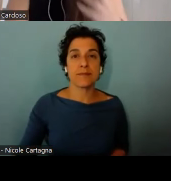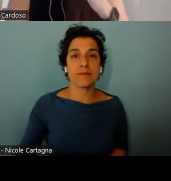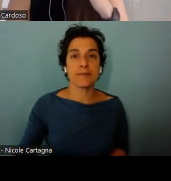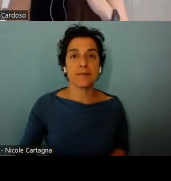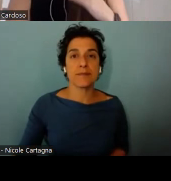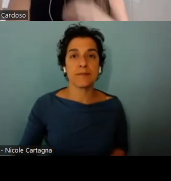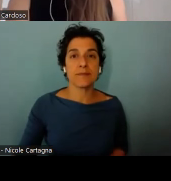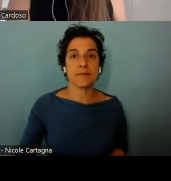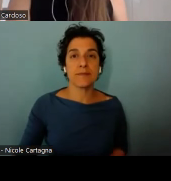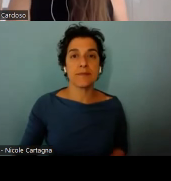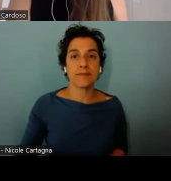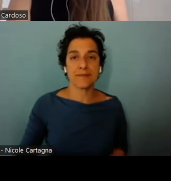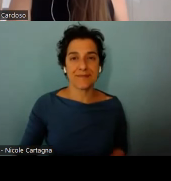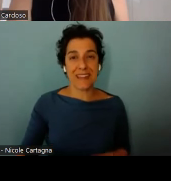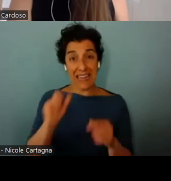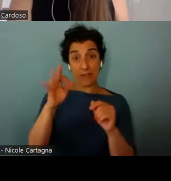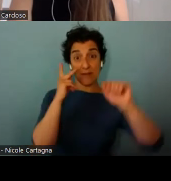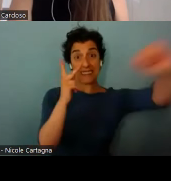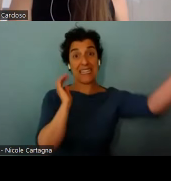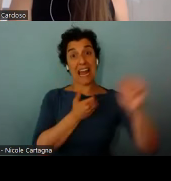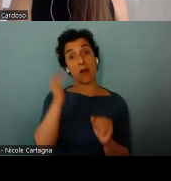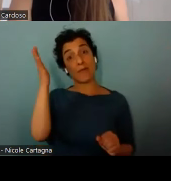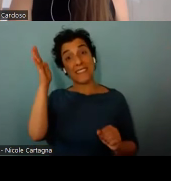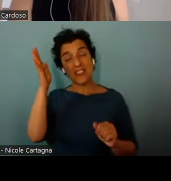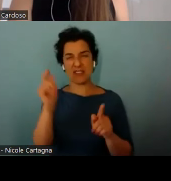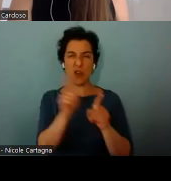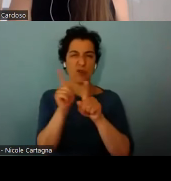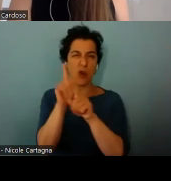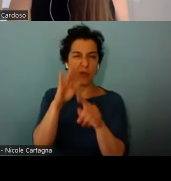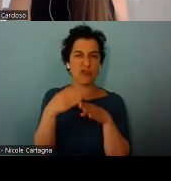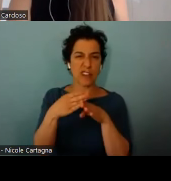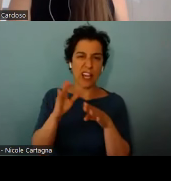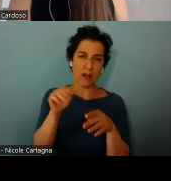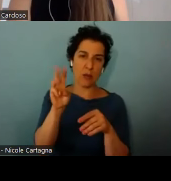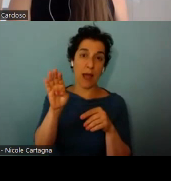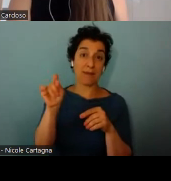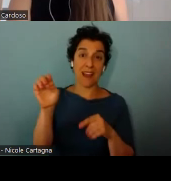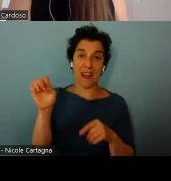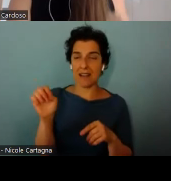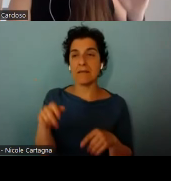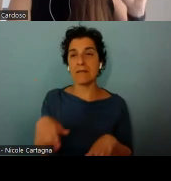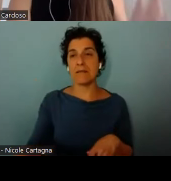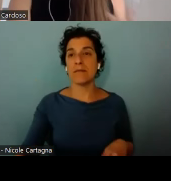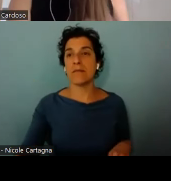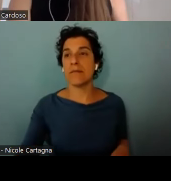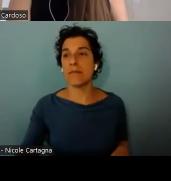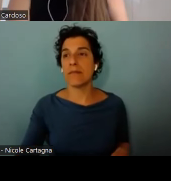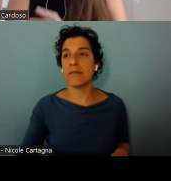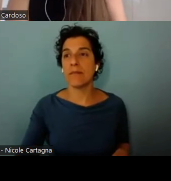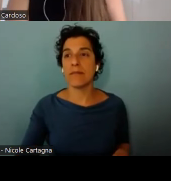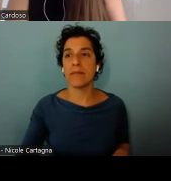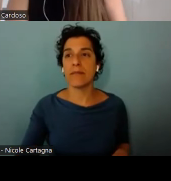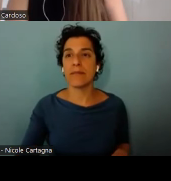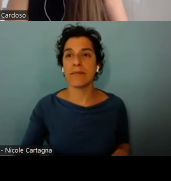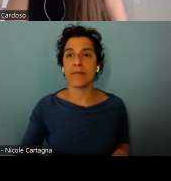on our website, and I'll share information on how you can do that if you haven't already. We built racial and social